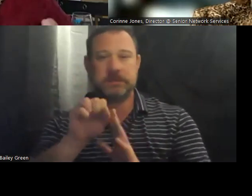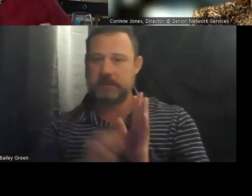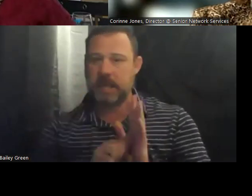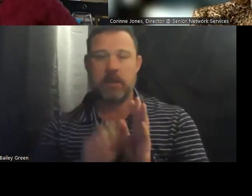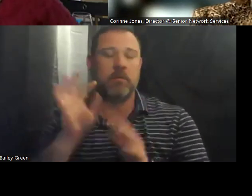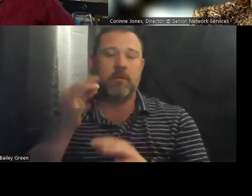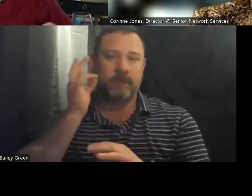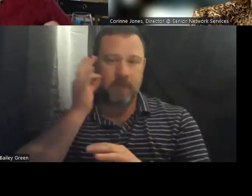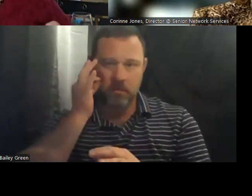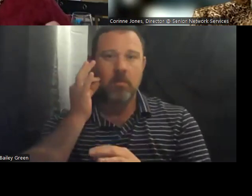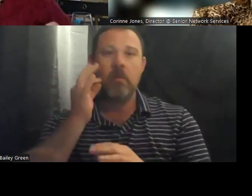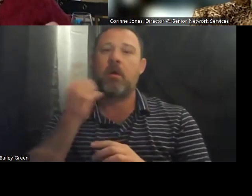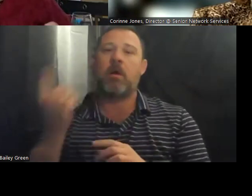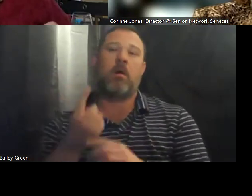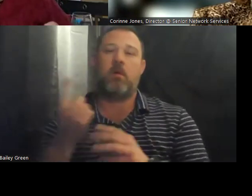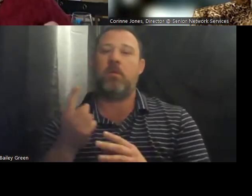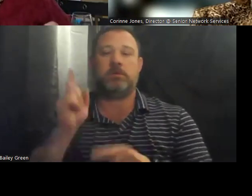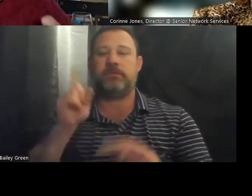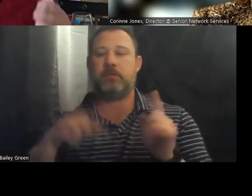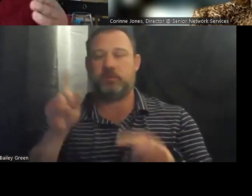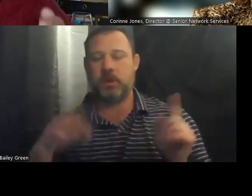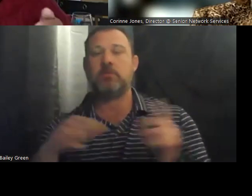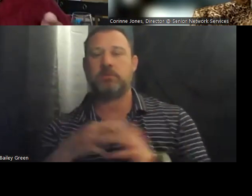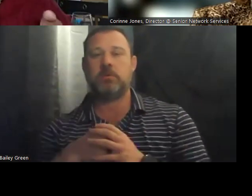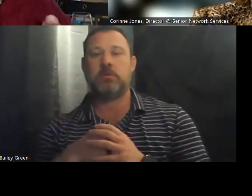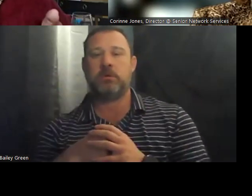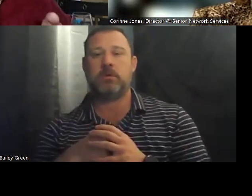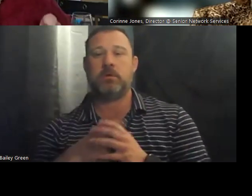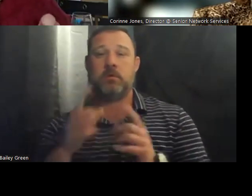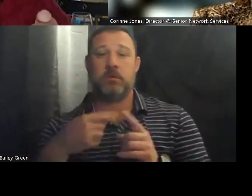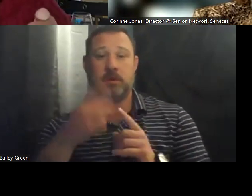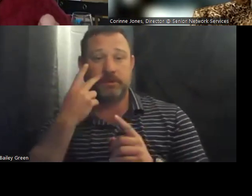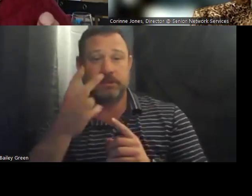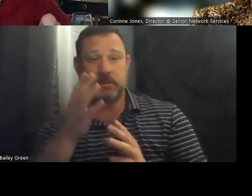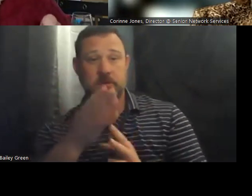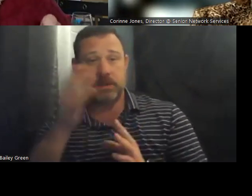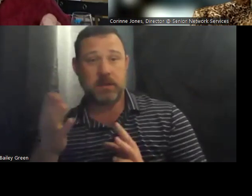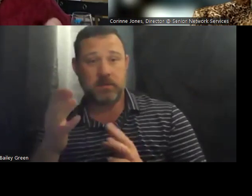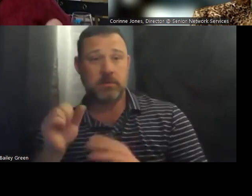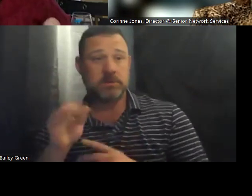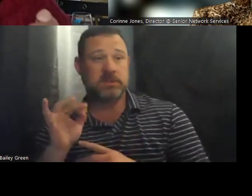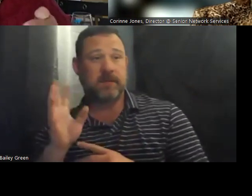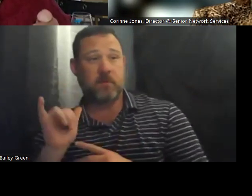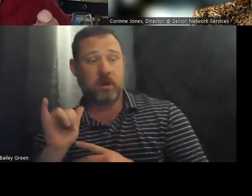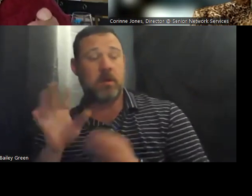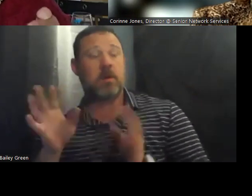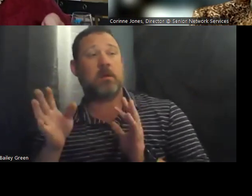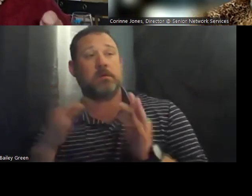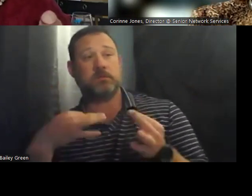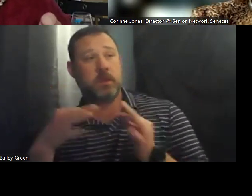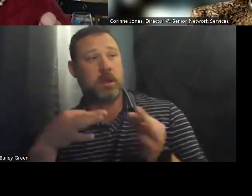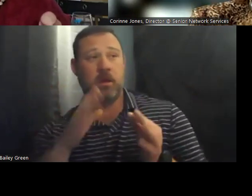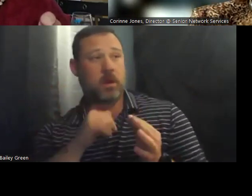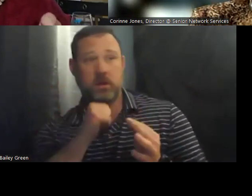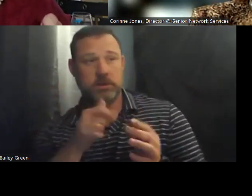the federals. There's always going to be fluctuation there. But when you have to see your neighbor in Safeway and explain why you didn't